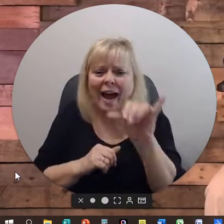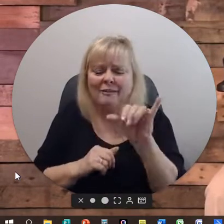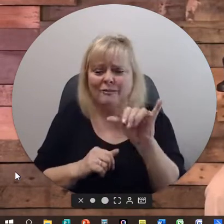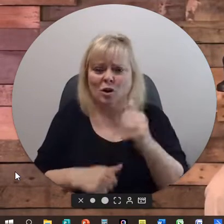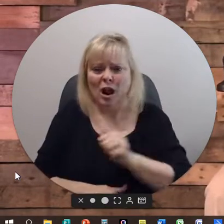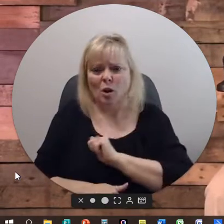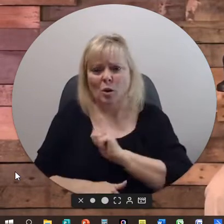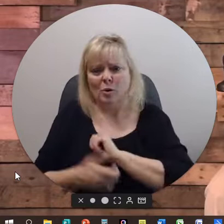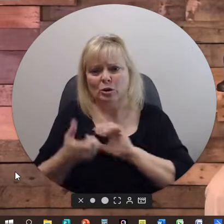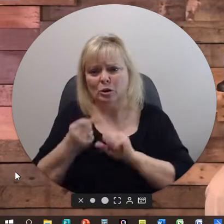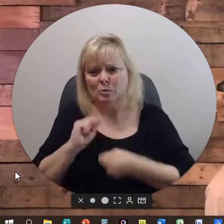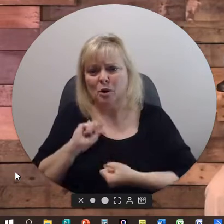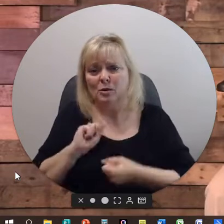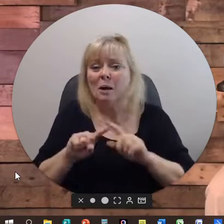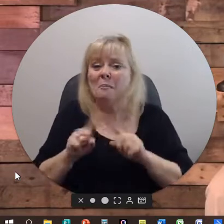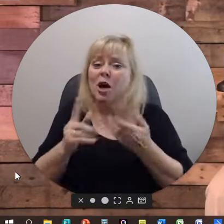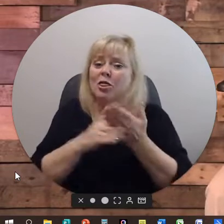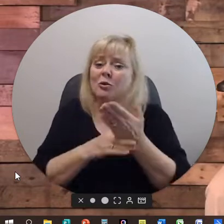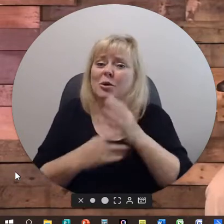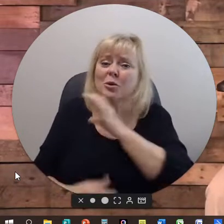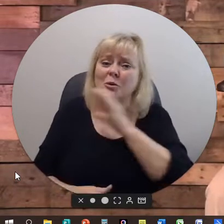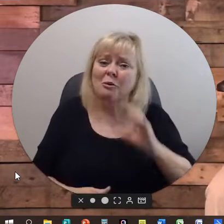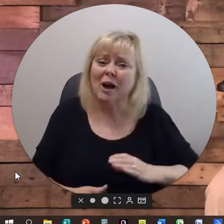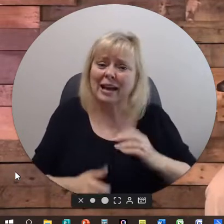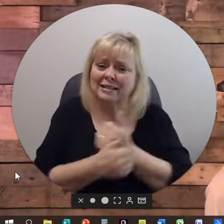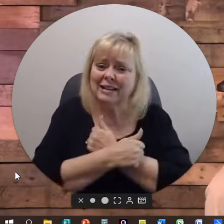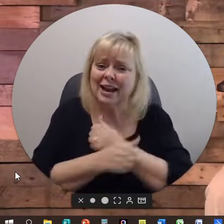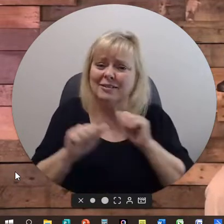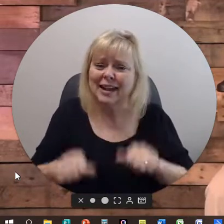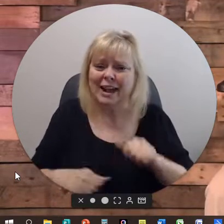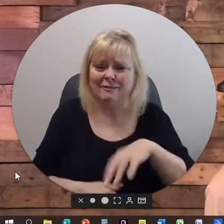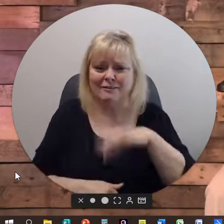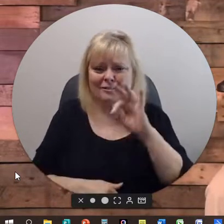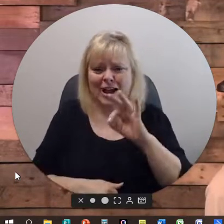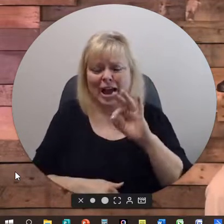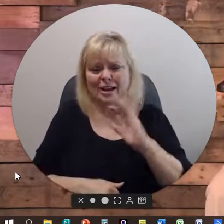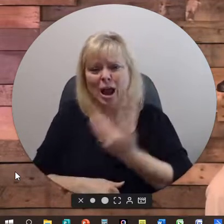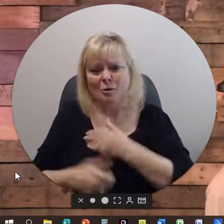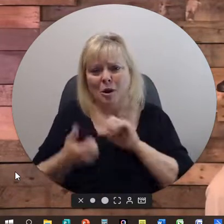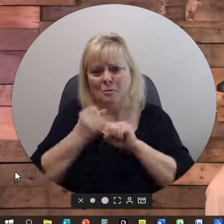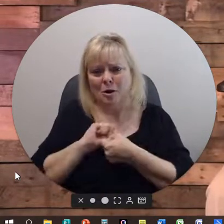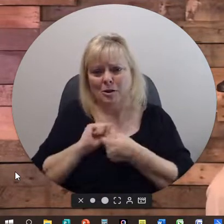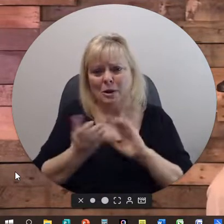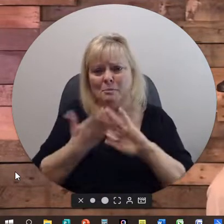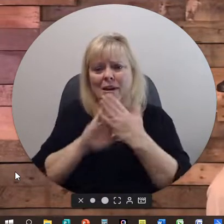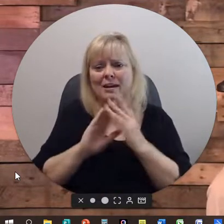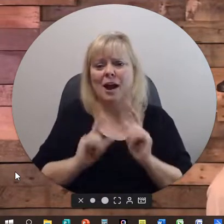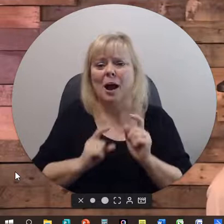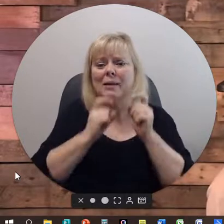with Christ's love, we can find our brokenness turned into the gift that blesses others.